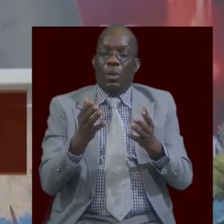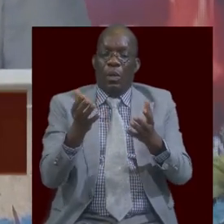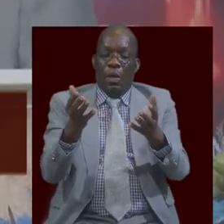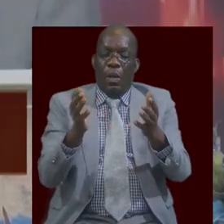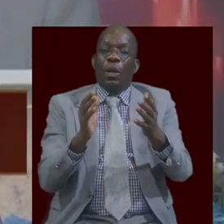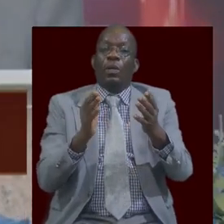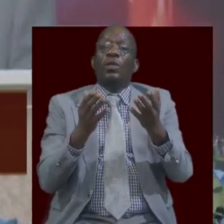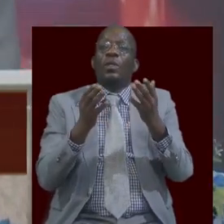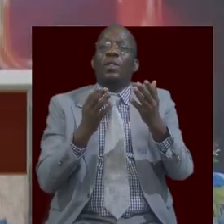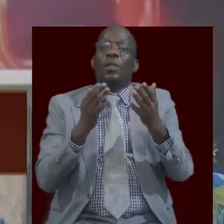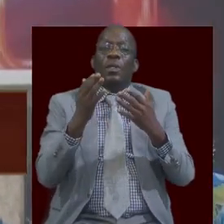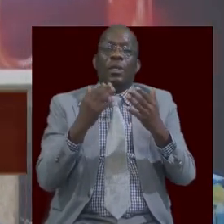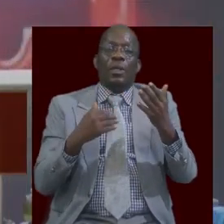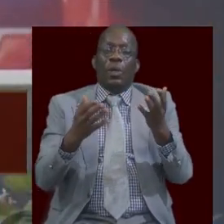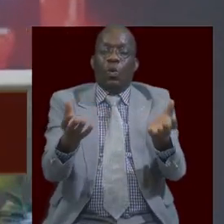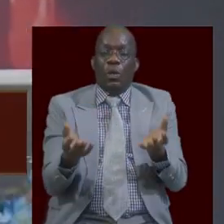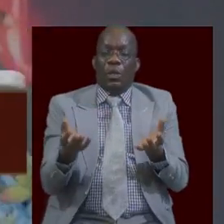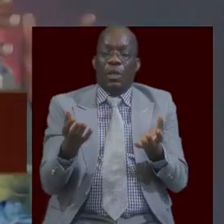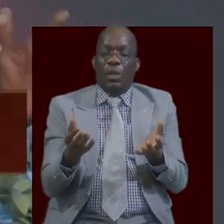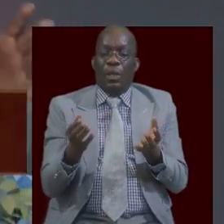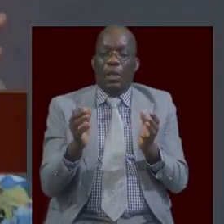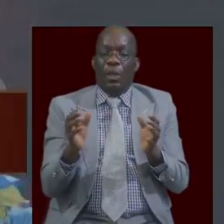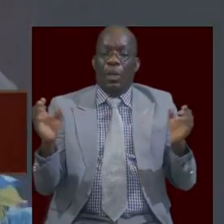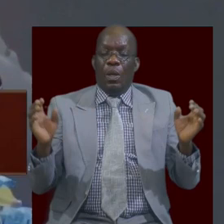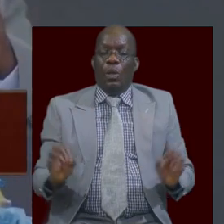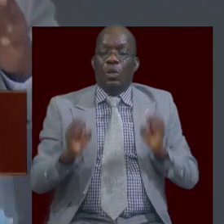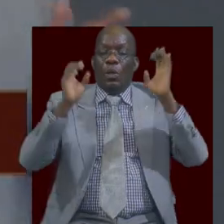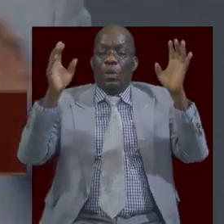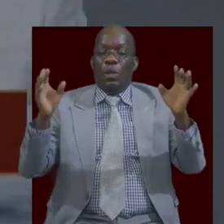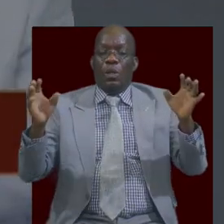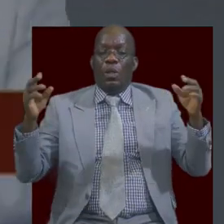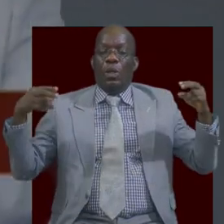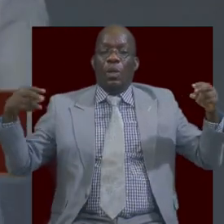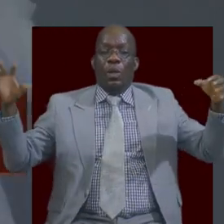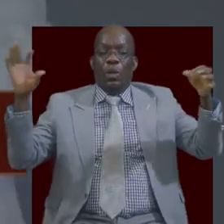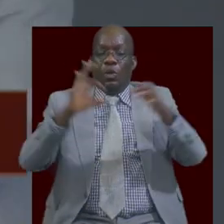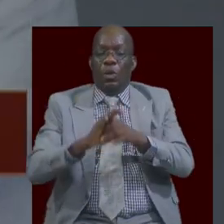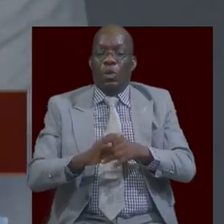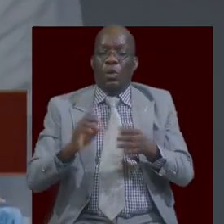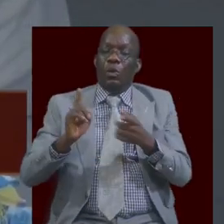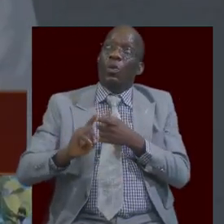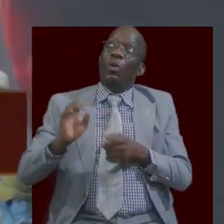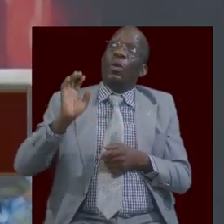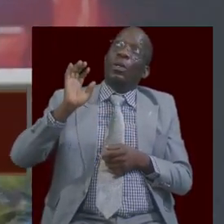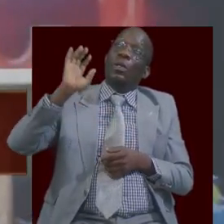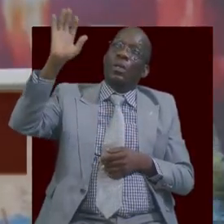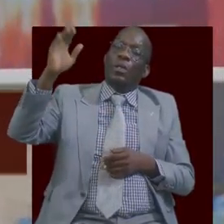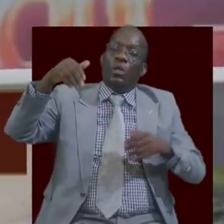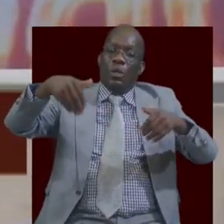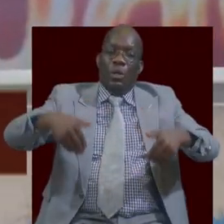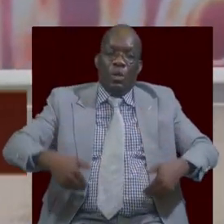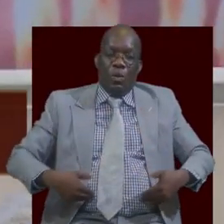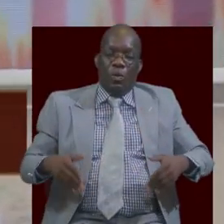yielding, yoked to his youthfulness. Now, that word